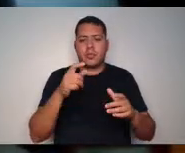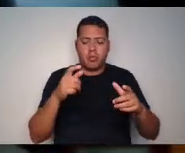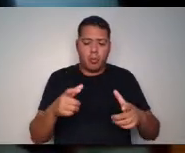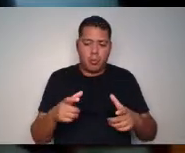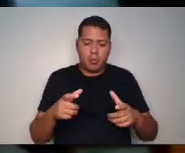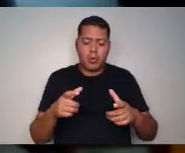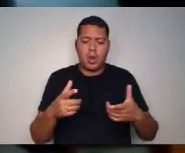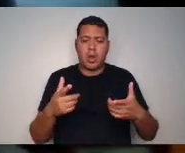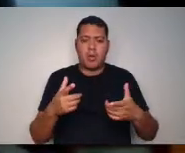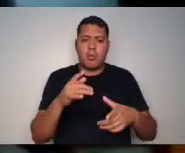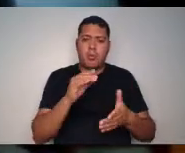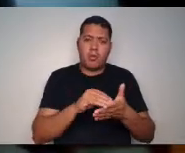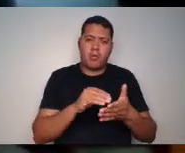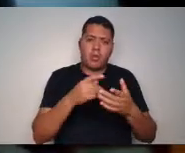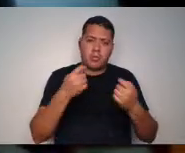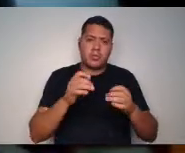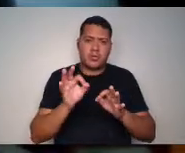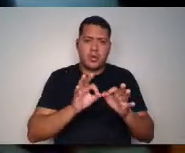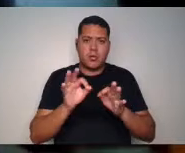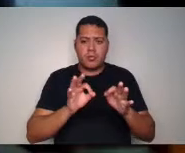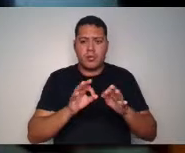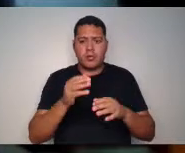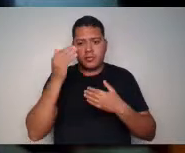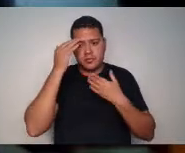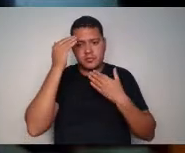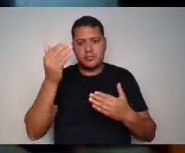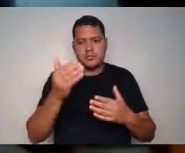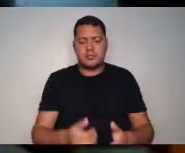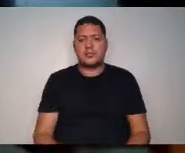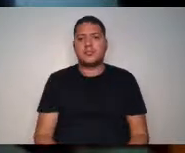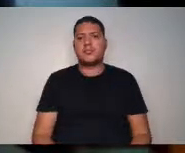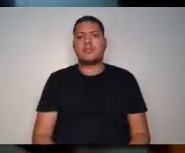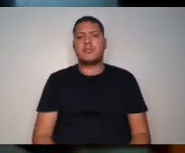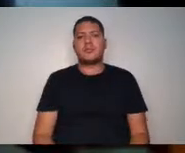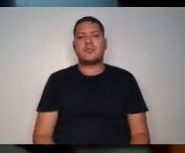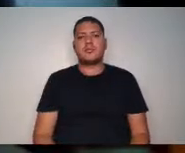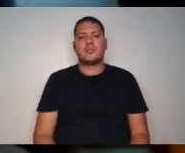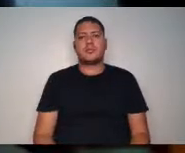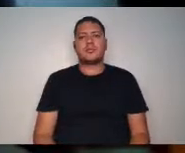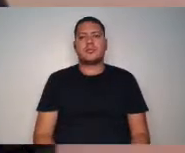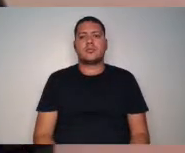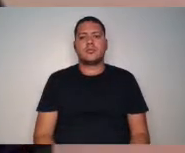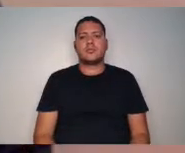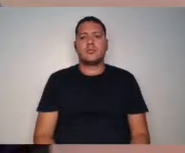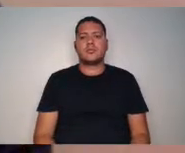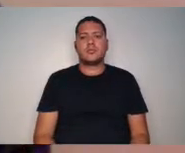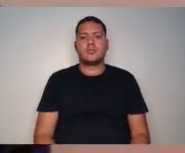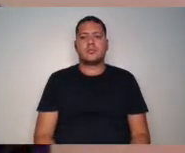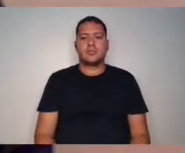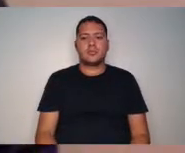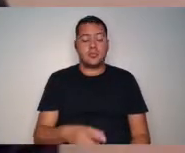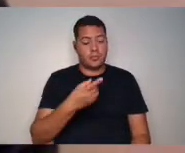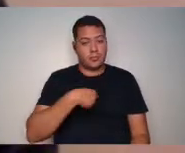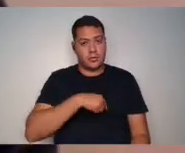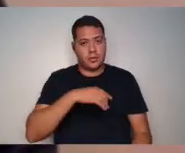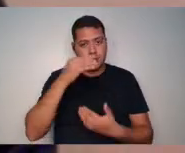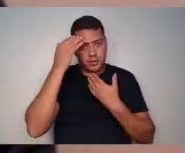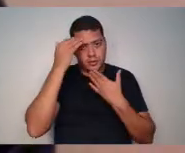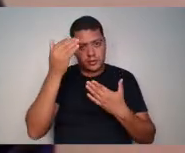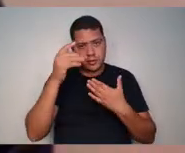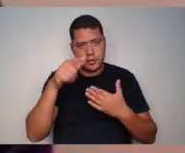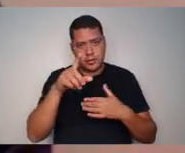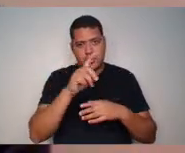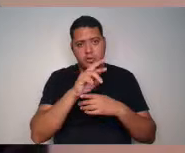already in effect. And that's a gap that has to be plugged, definitely. Thank you. Thank you very